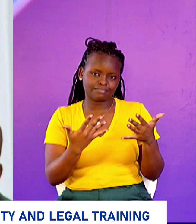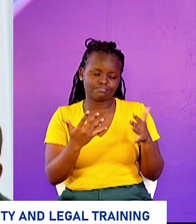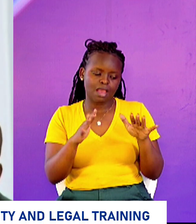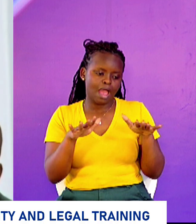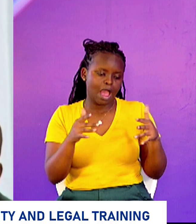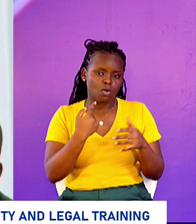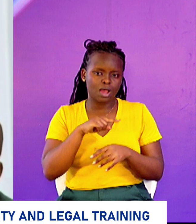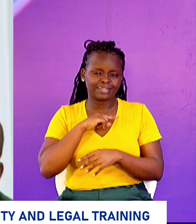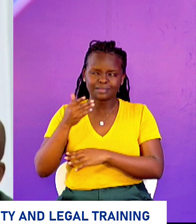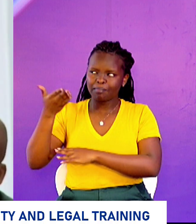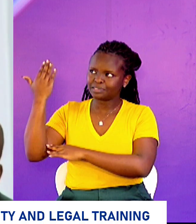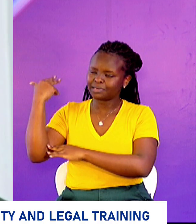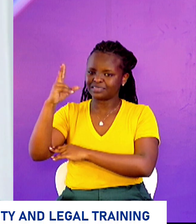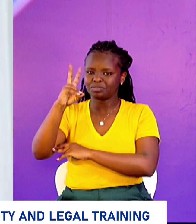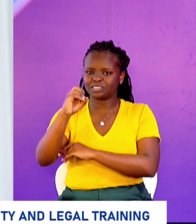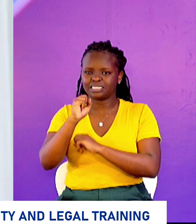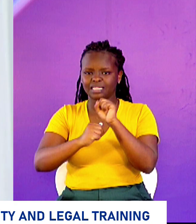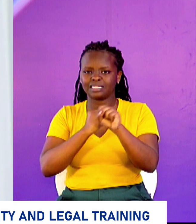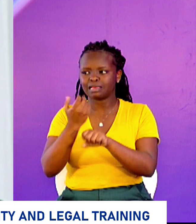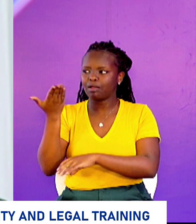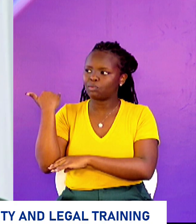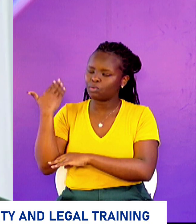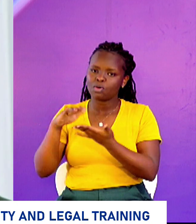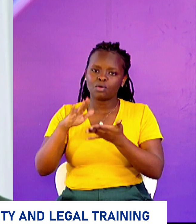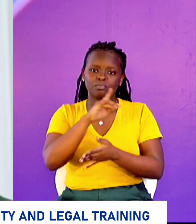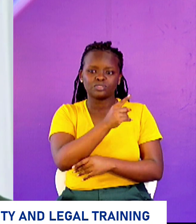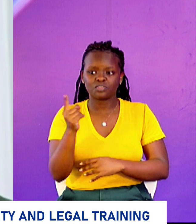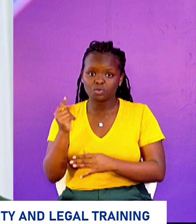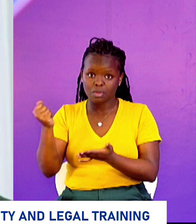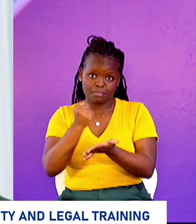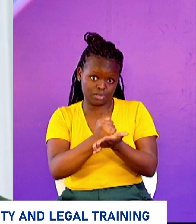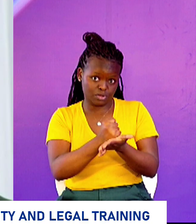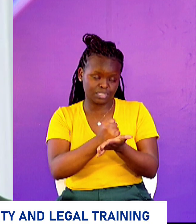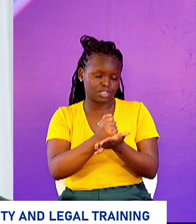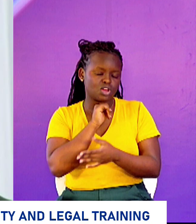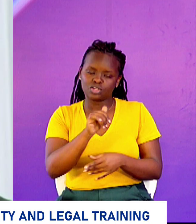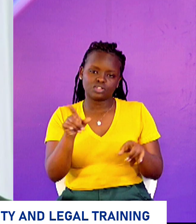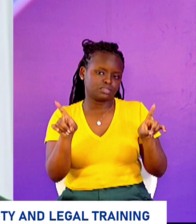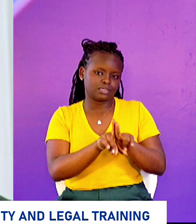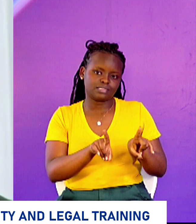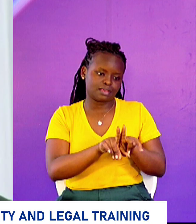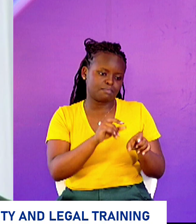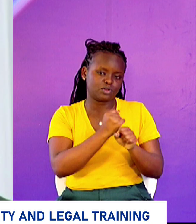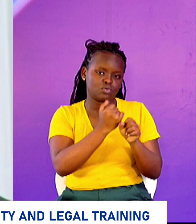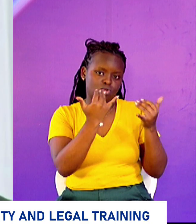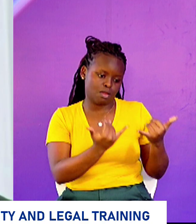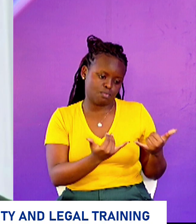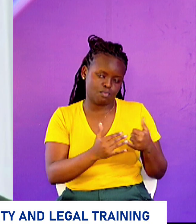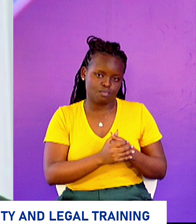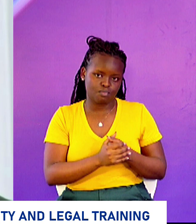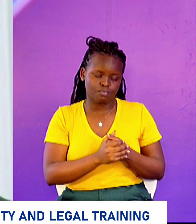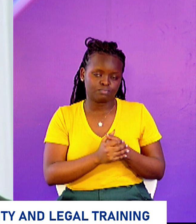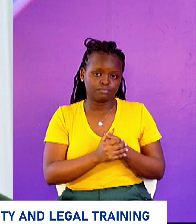used to do things 20 years ago, when most of you were employed, is not the way we do them today.